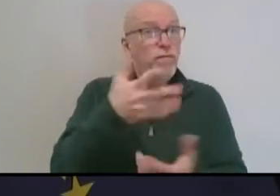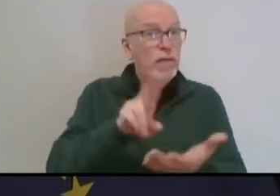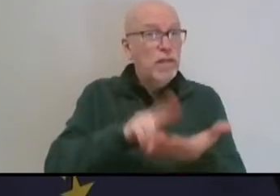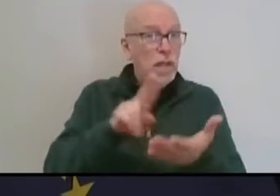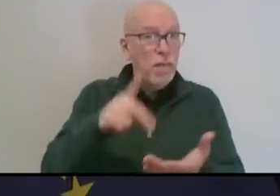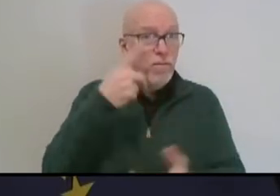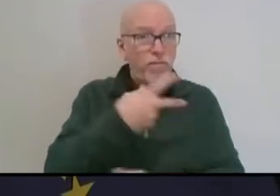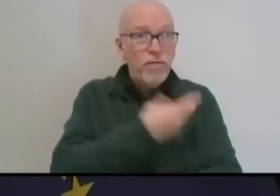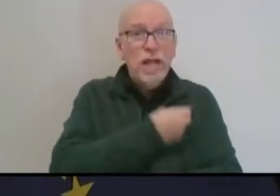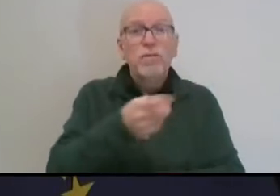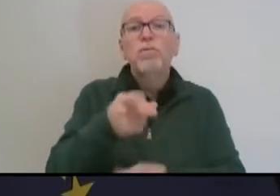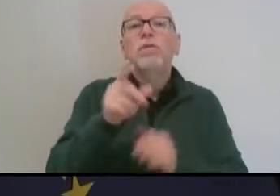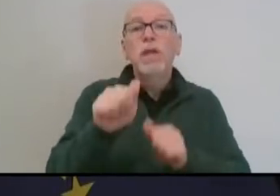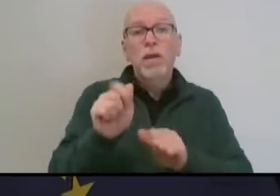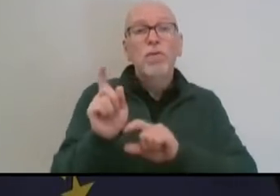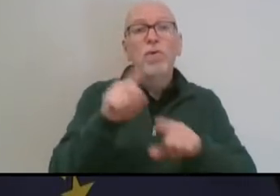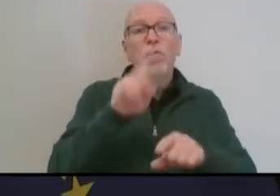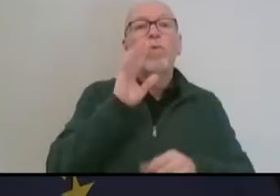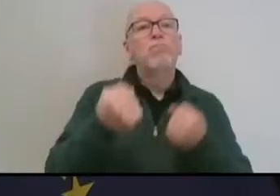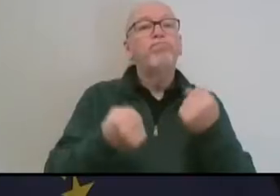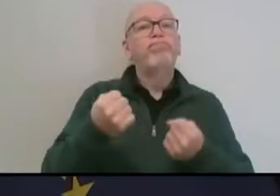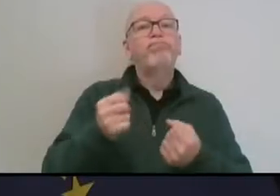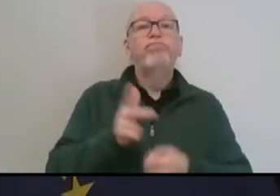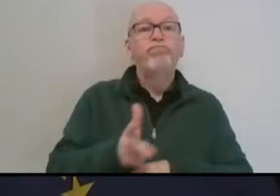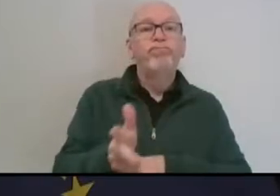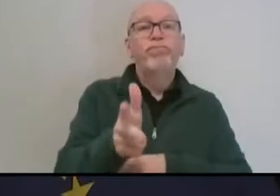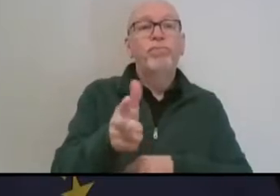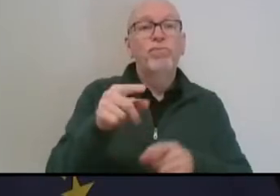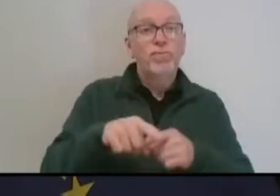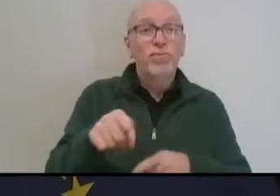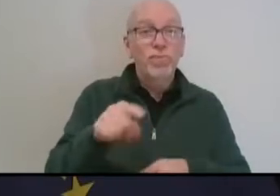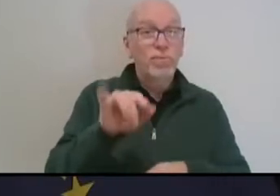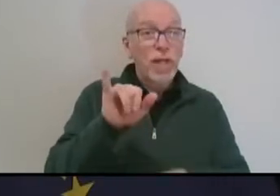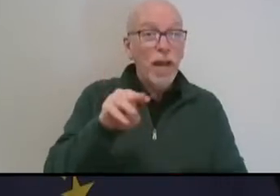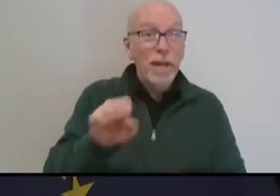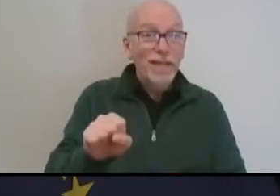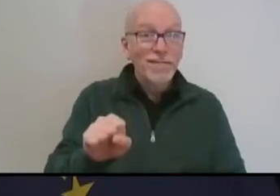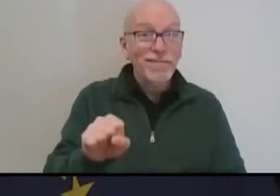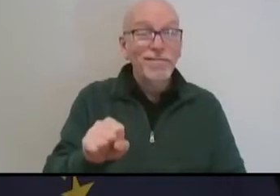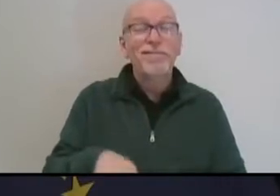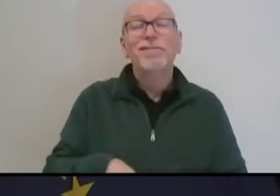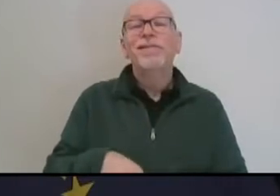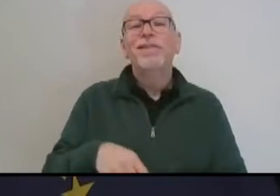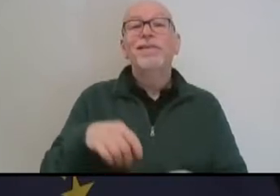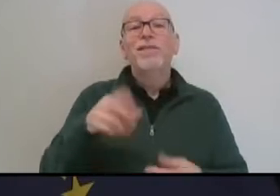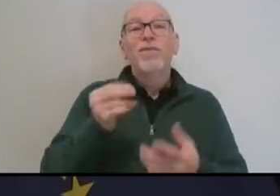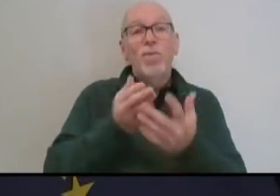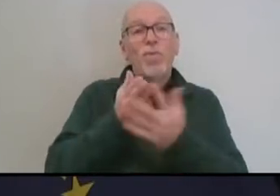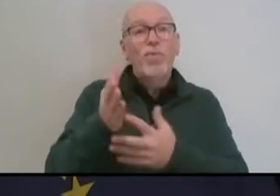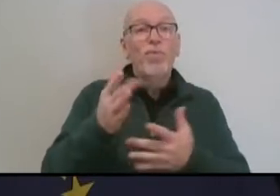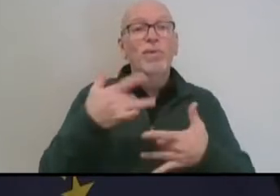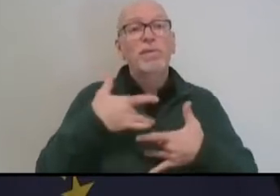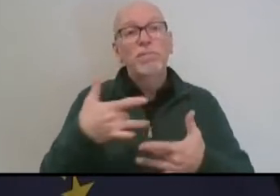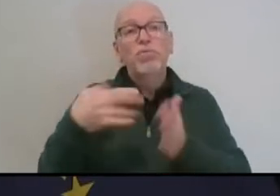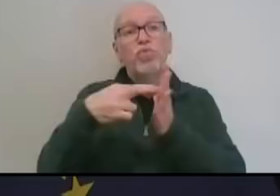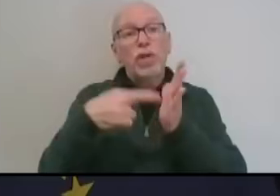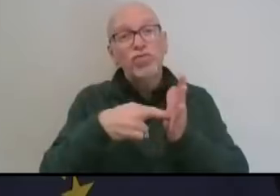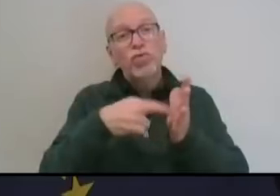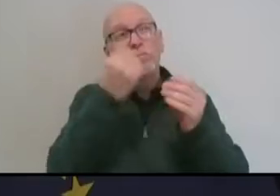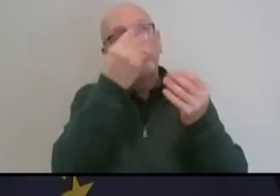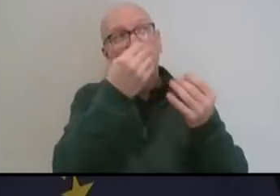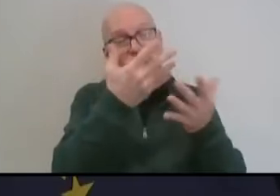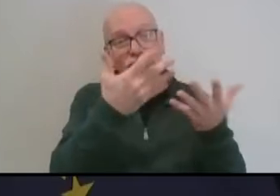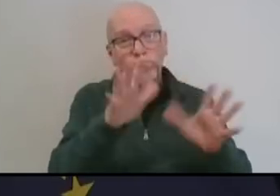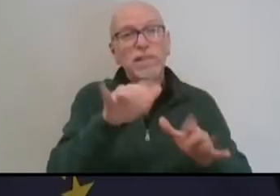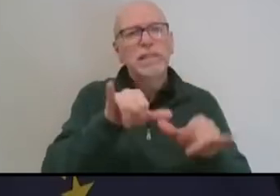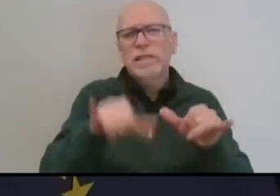vaccine, you're going to pull into the Indianapolis Motor Speedway, go through the typical registration process. You will stay